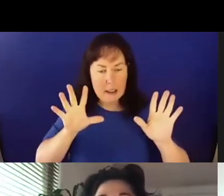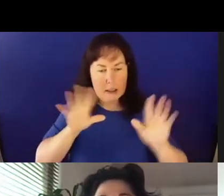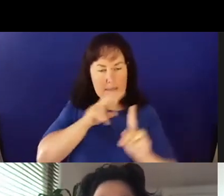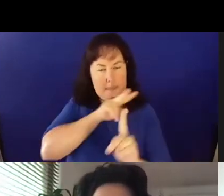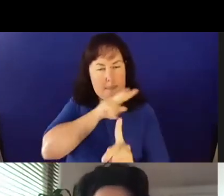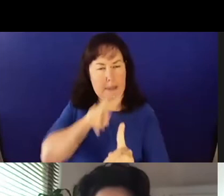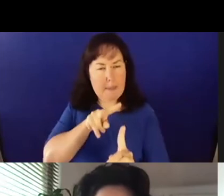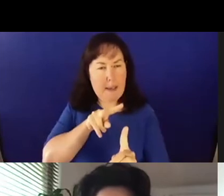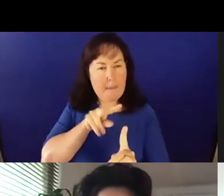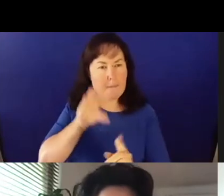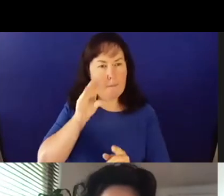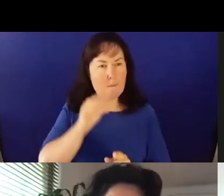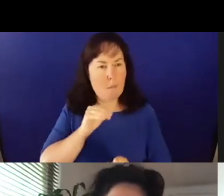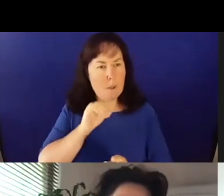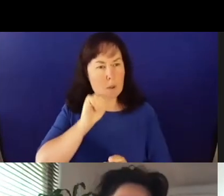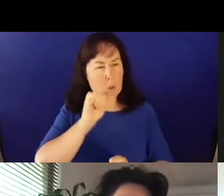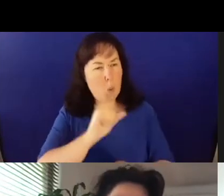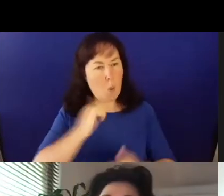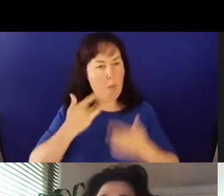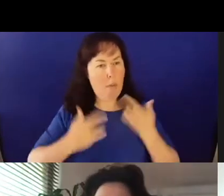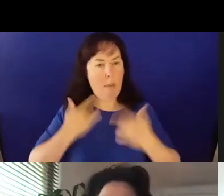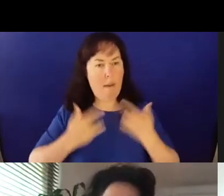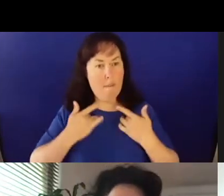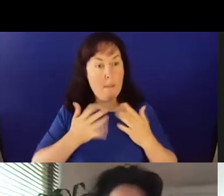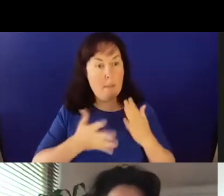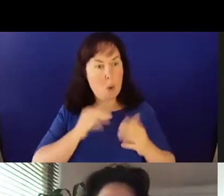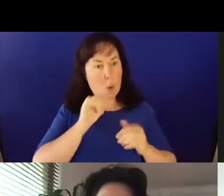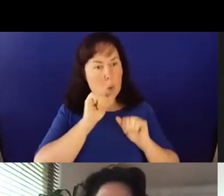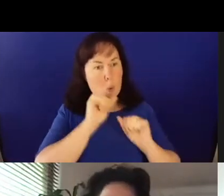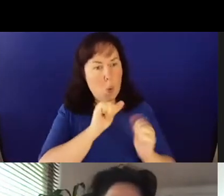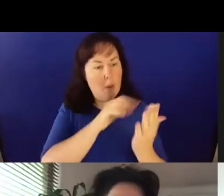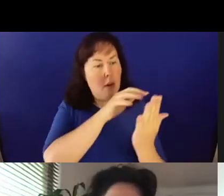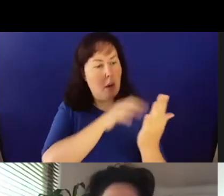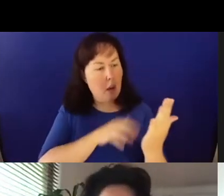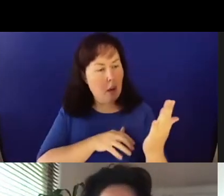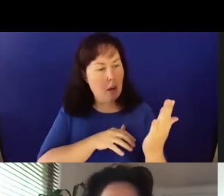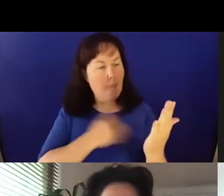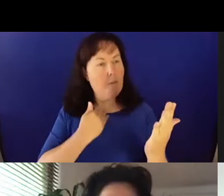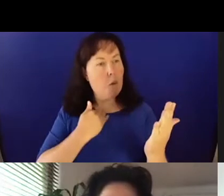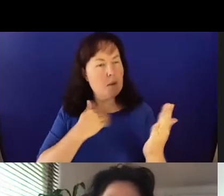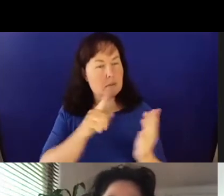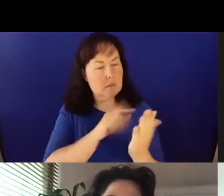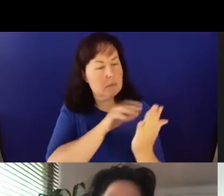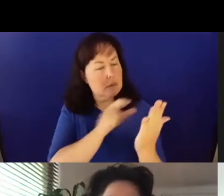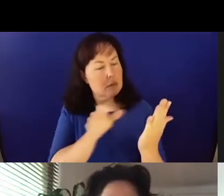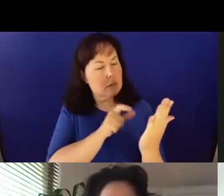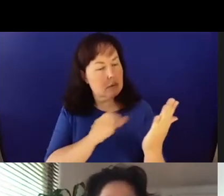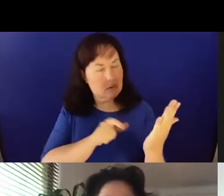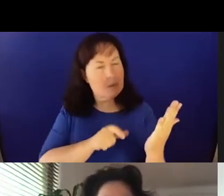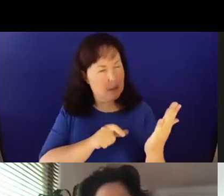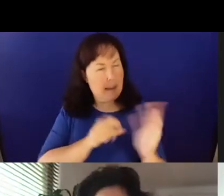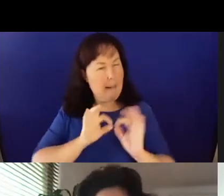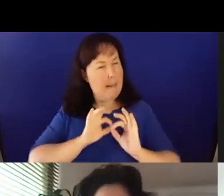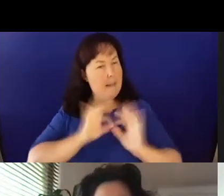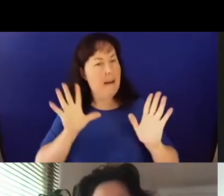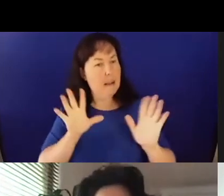story is going to be distinct. And I would recommend looking across the suite of productions that we've made through Digital Originals. And if